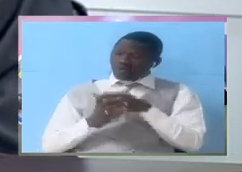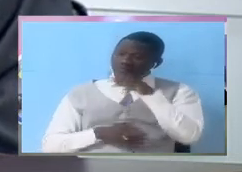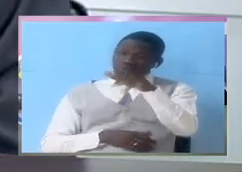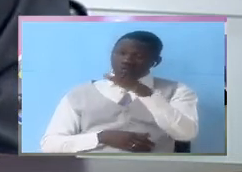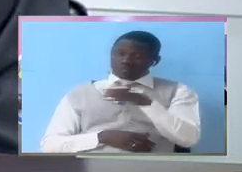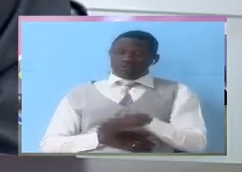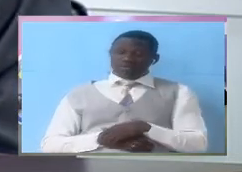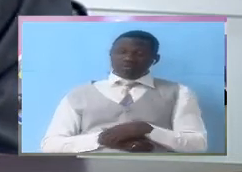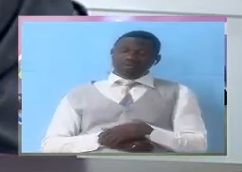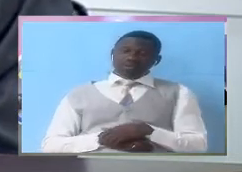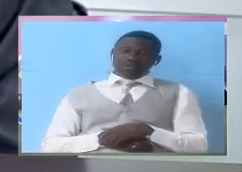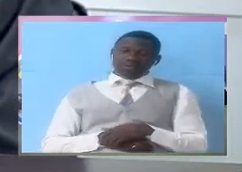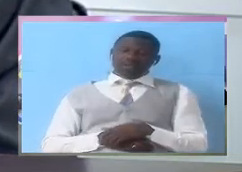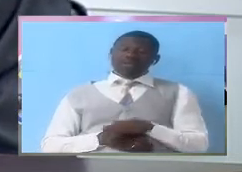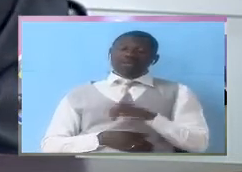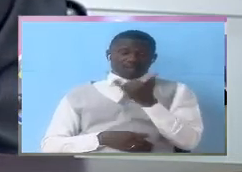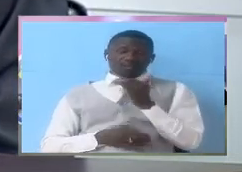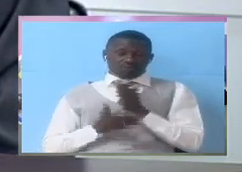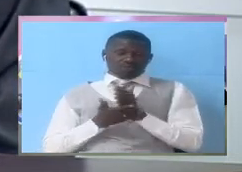wow.